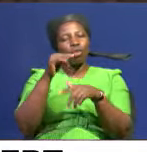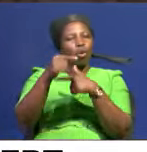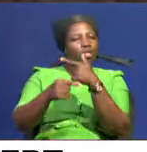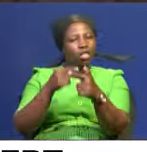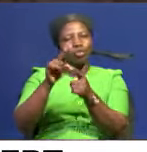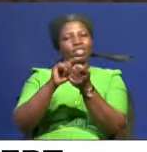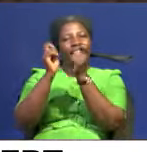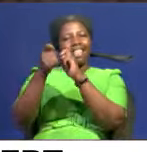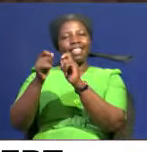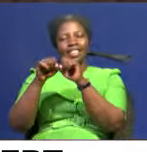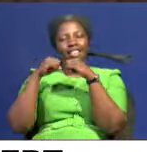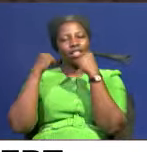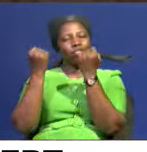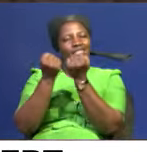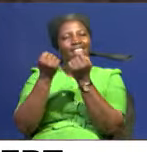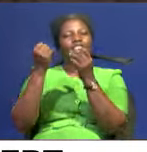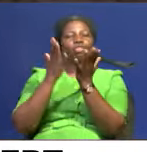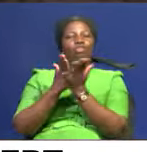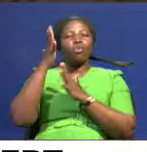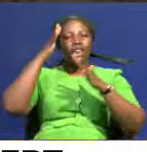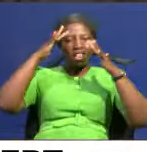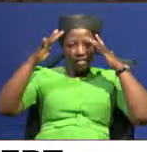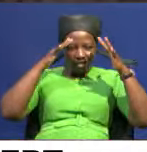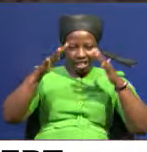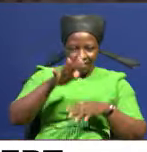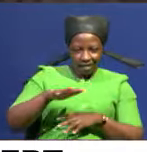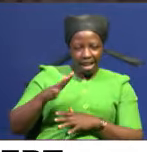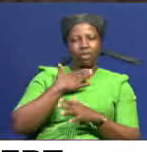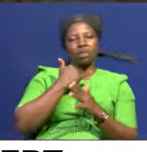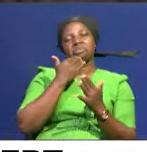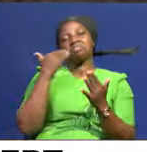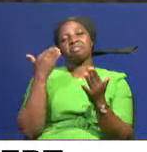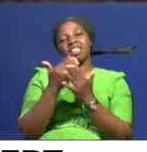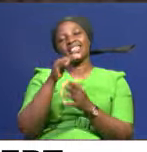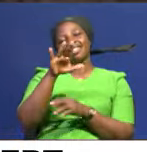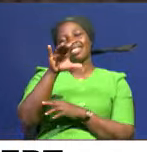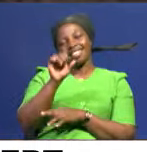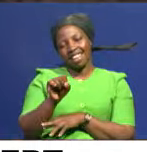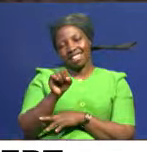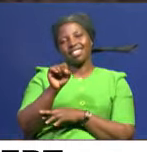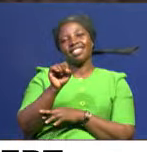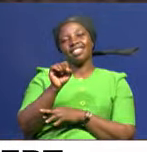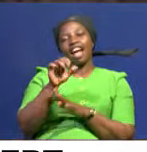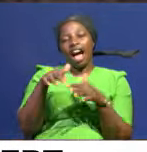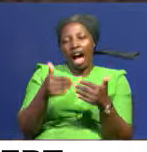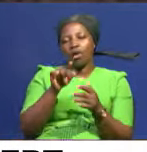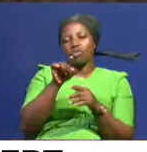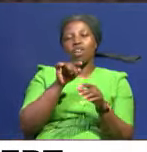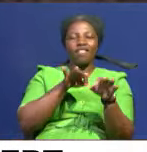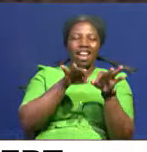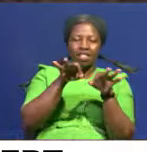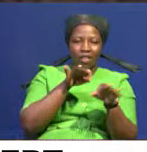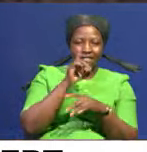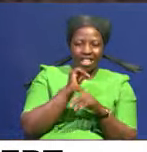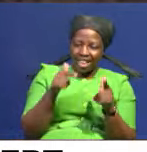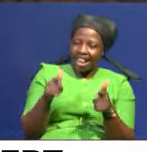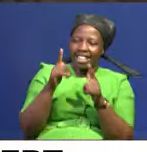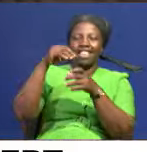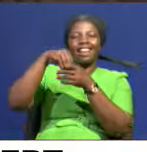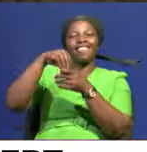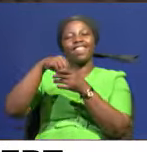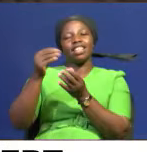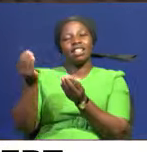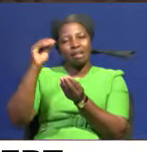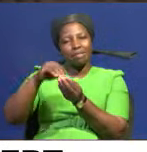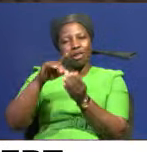creative space. And I want to thank Kipchumba Murkomen, the way you have explained. Let us invest more in our young